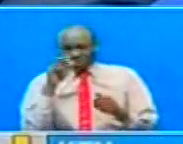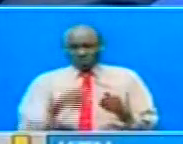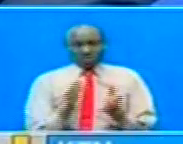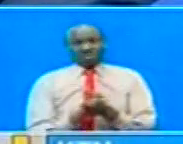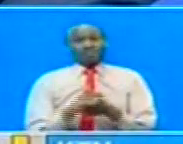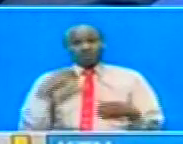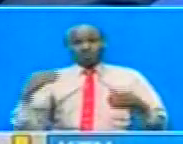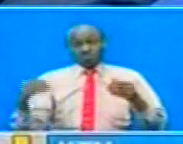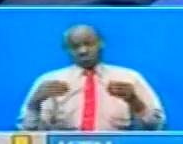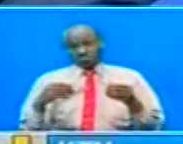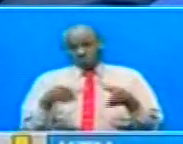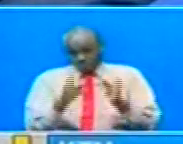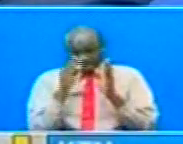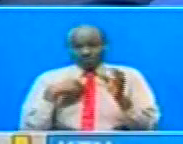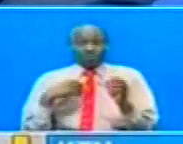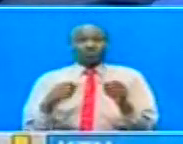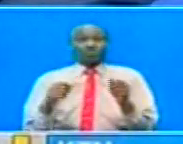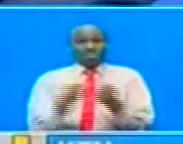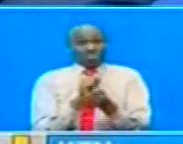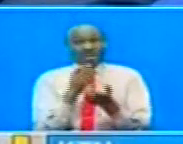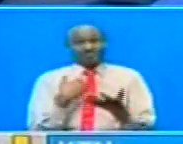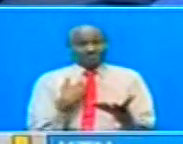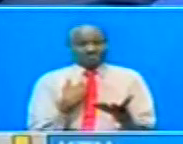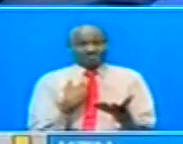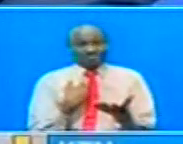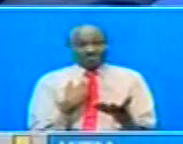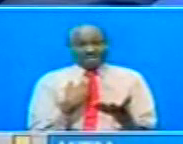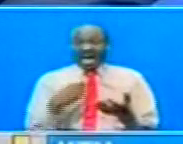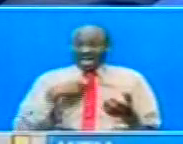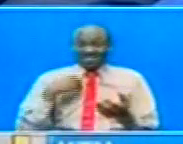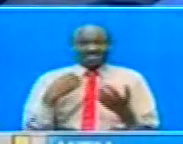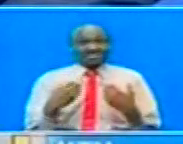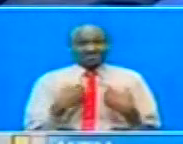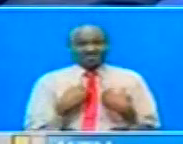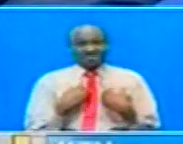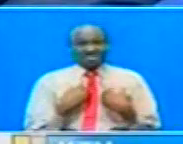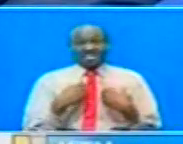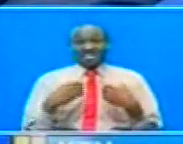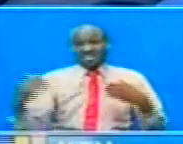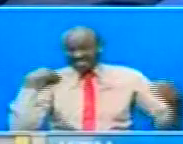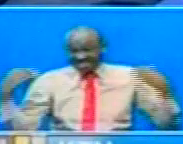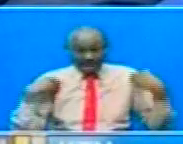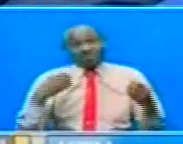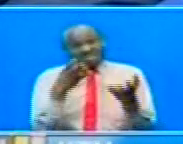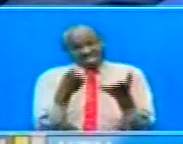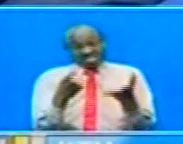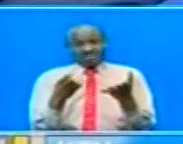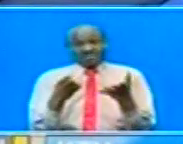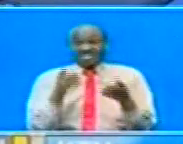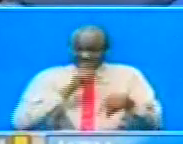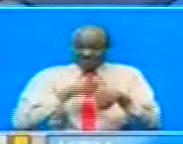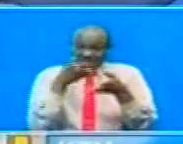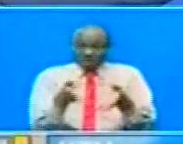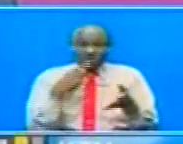disruption of cash fares? No. We don't expect to have any disruption, because for the time